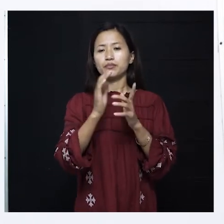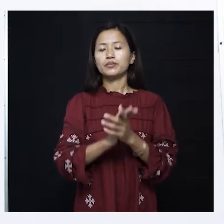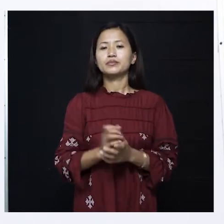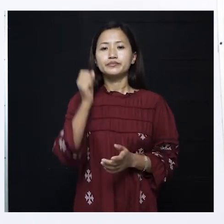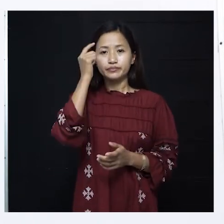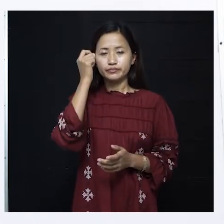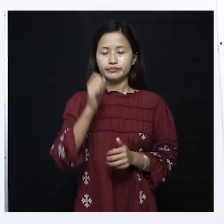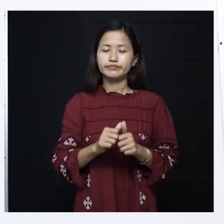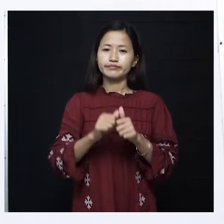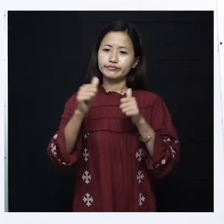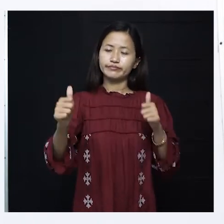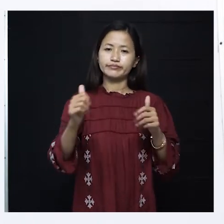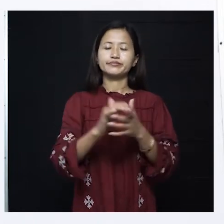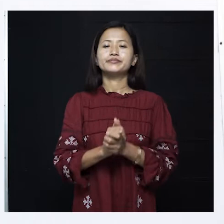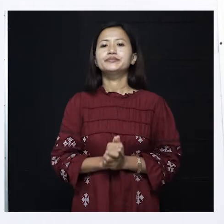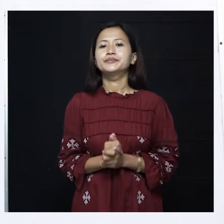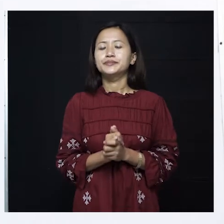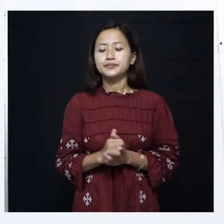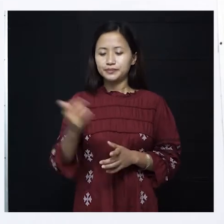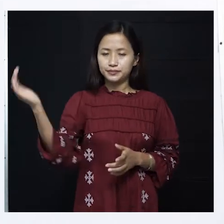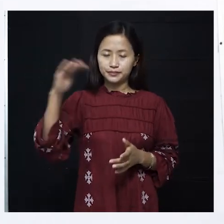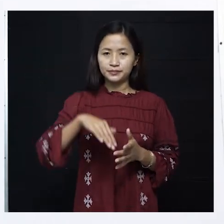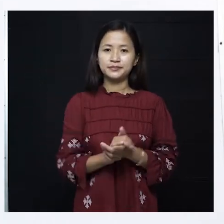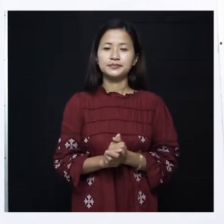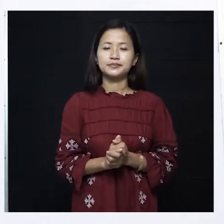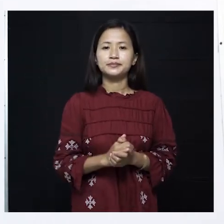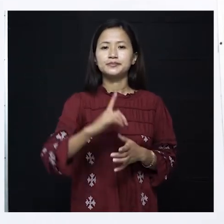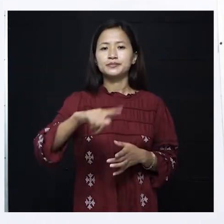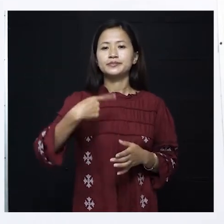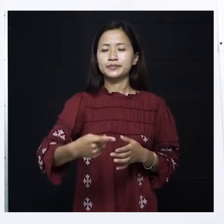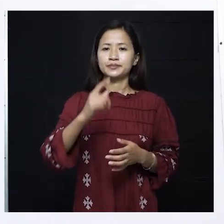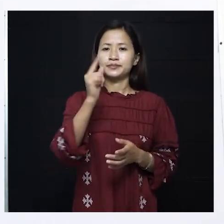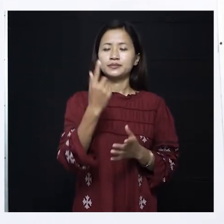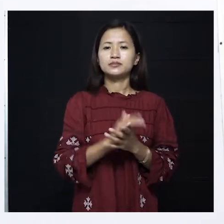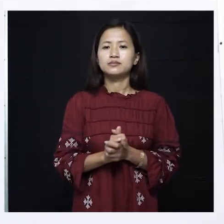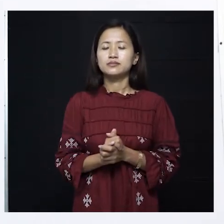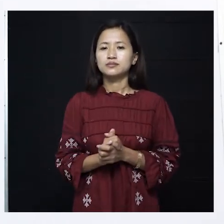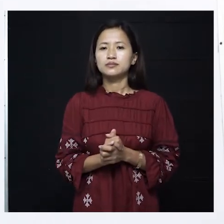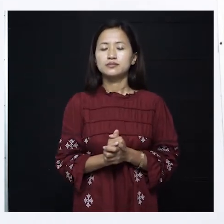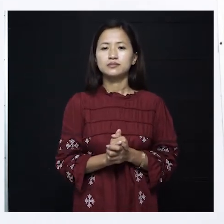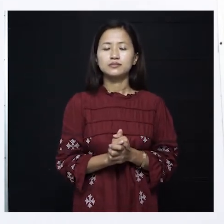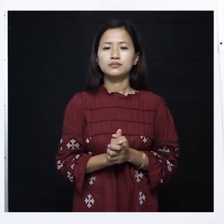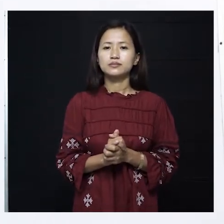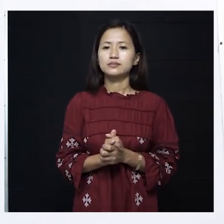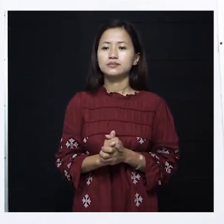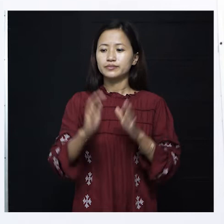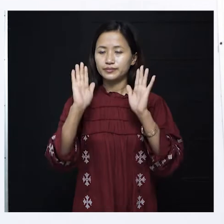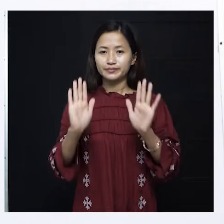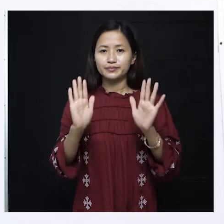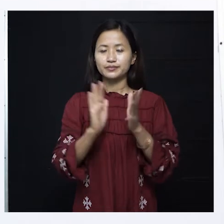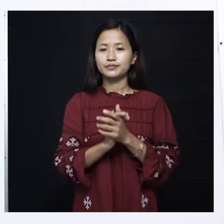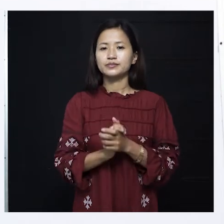have understood that far. Okay, now coming to the next one, that is, in the next one we have